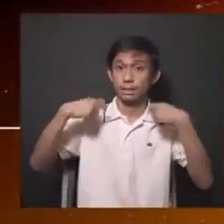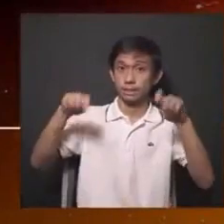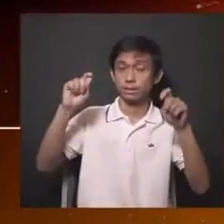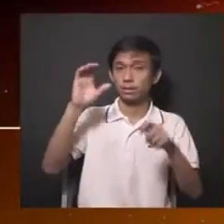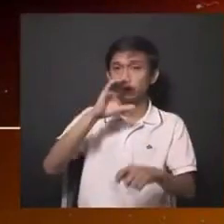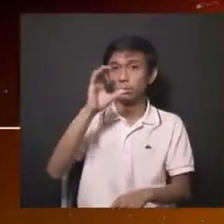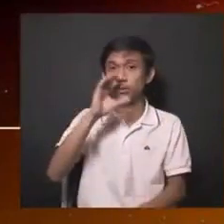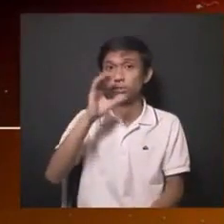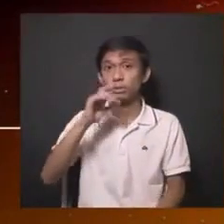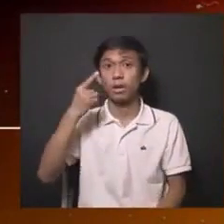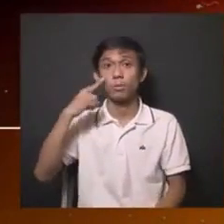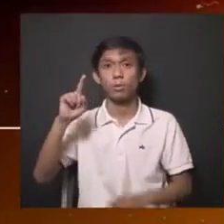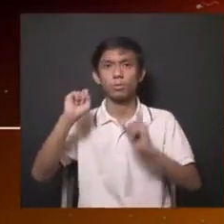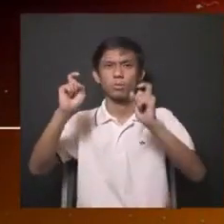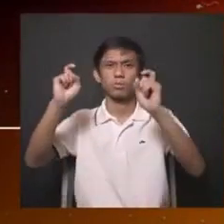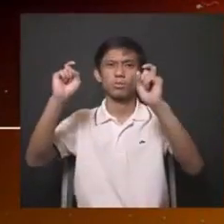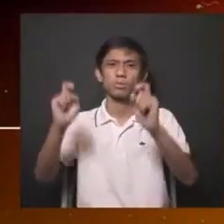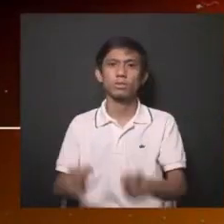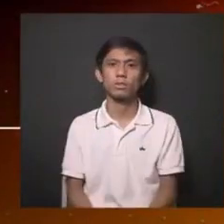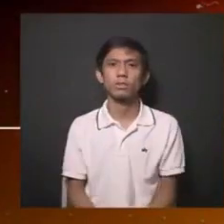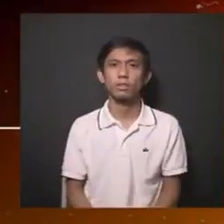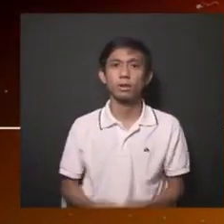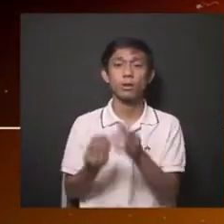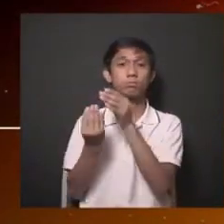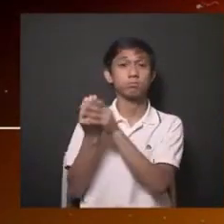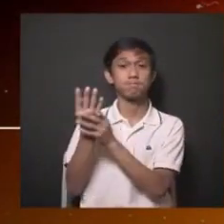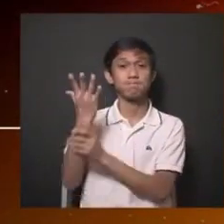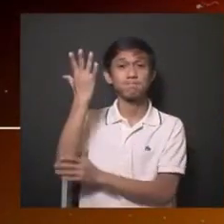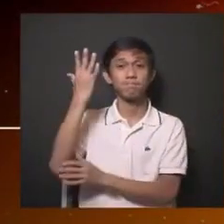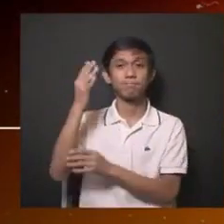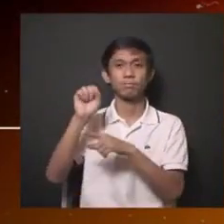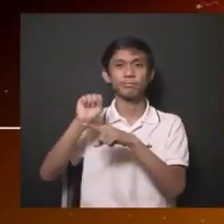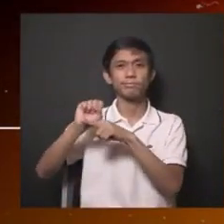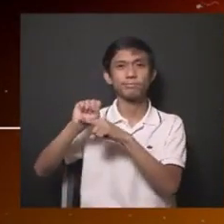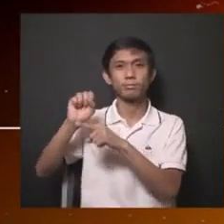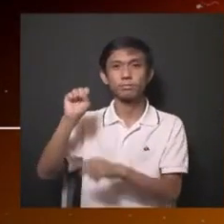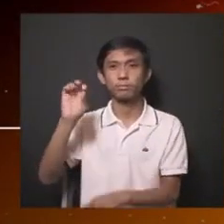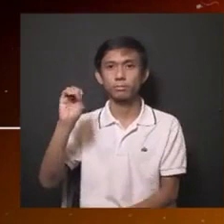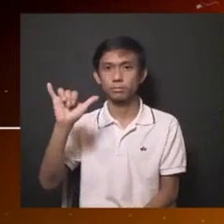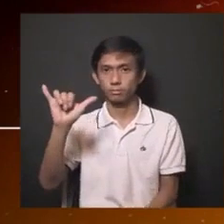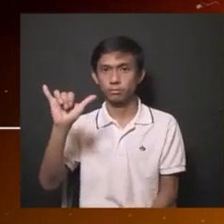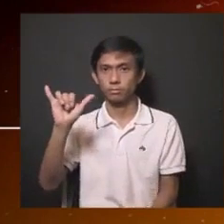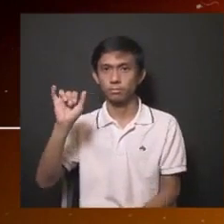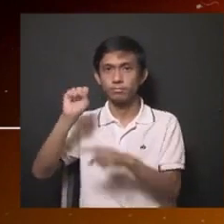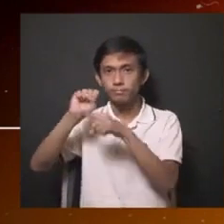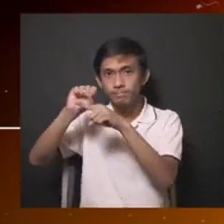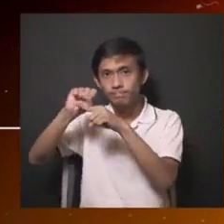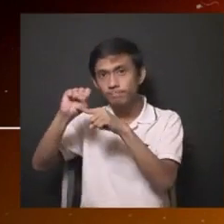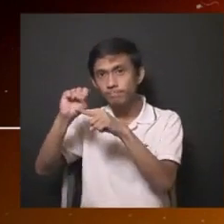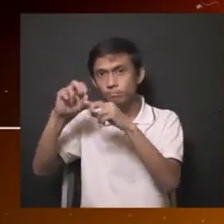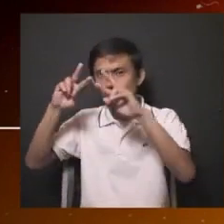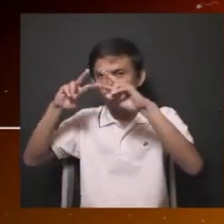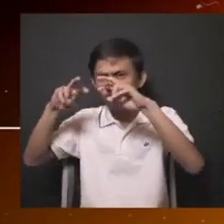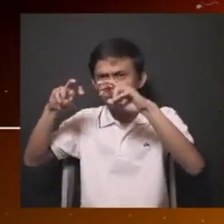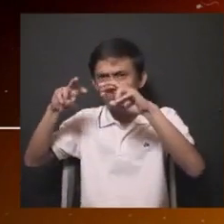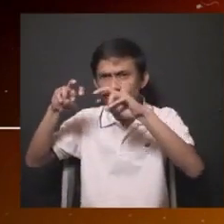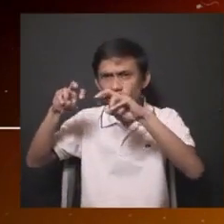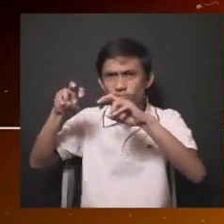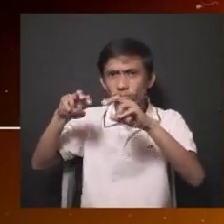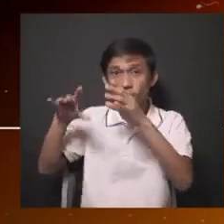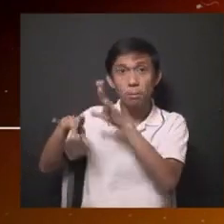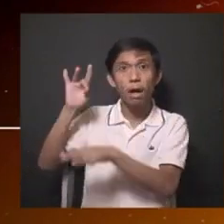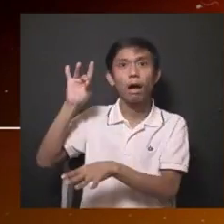of soybeans. So he did research in the study, and he found one chemical. It was